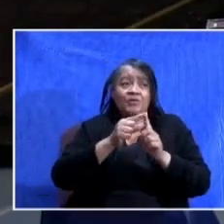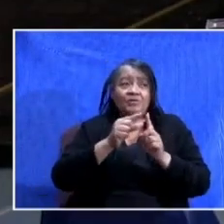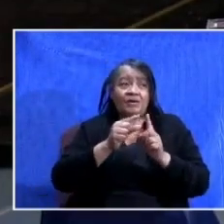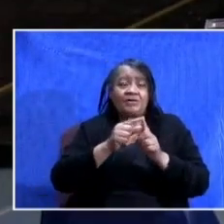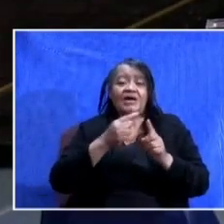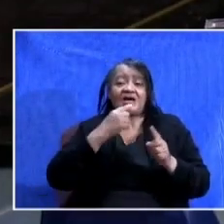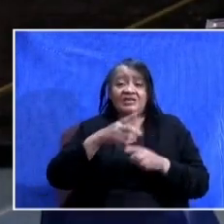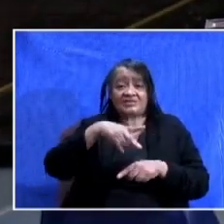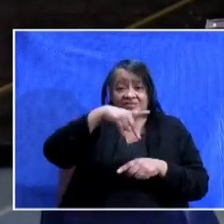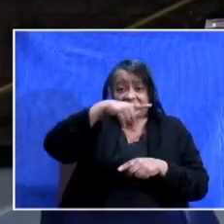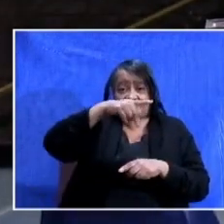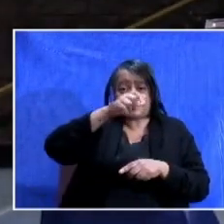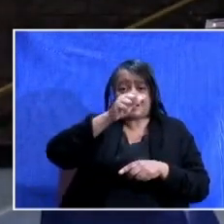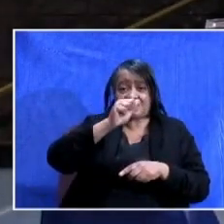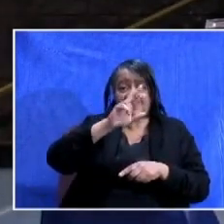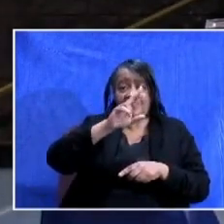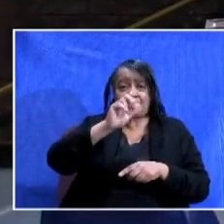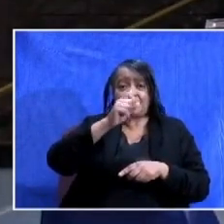S-H-I-F-T.